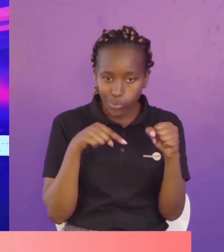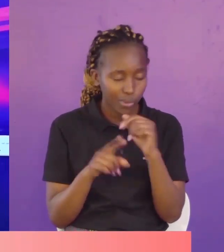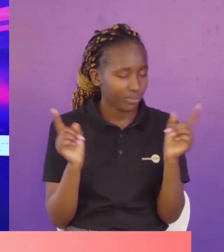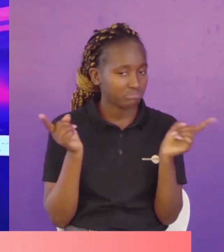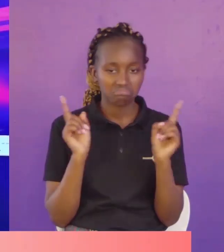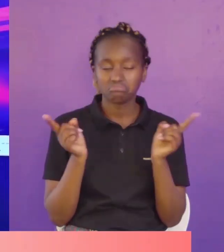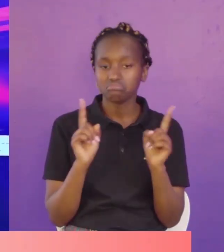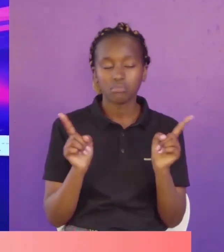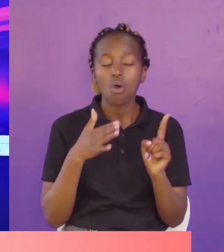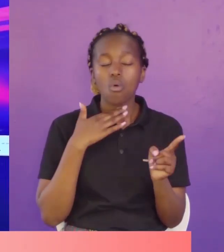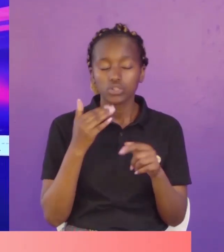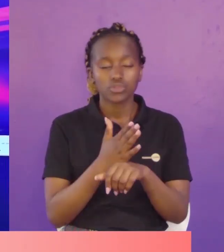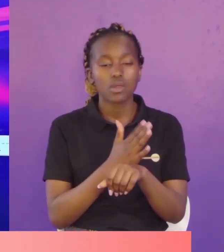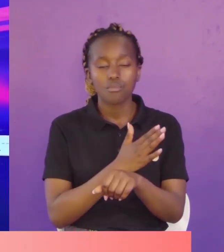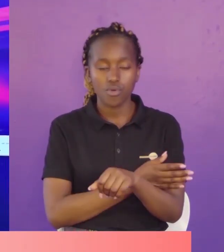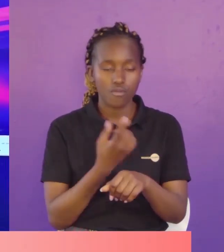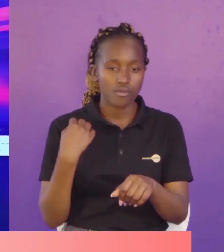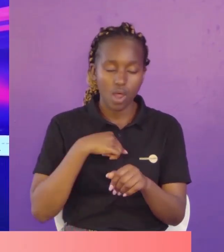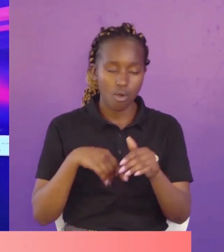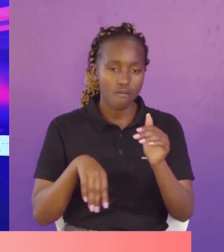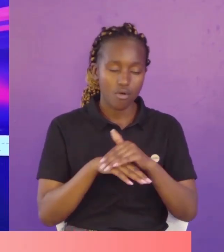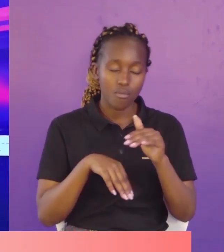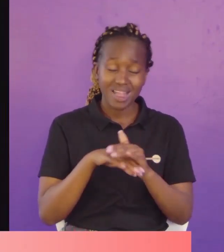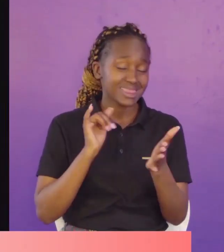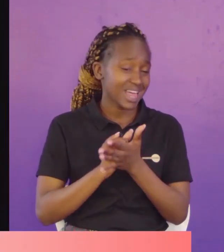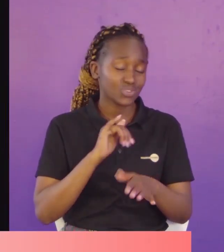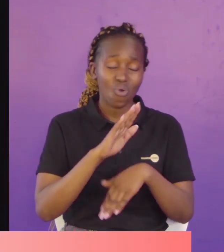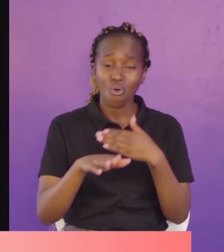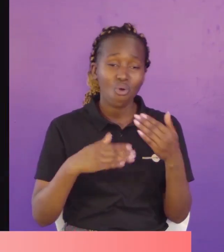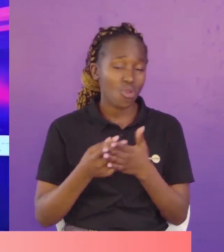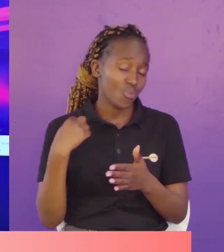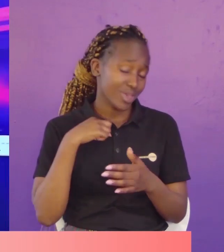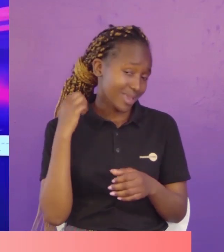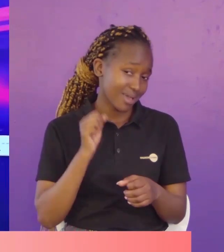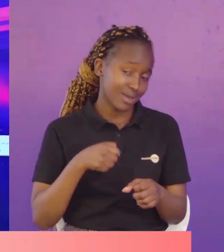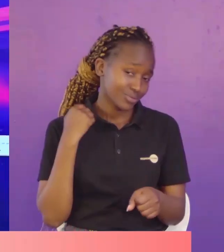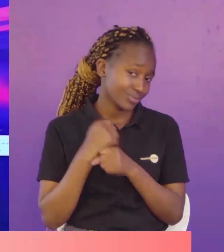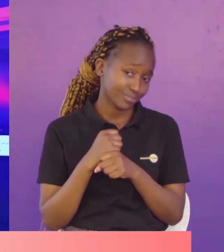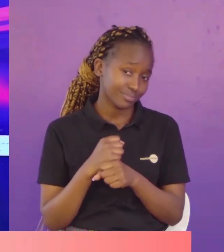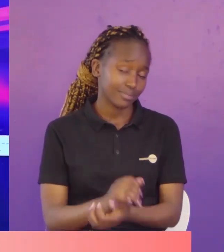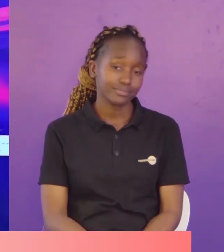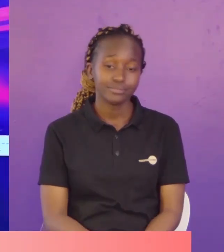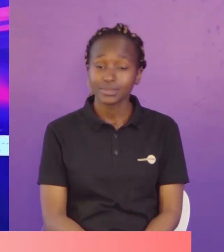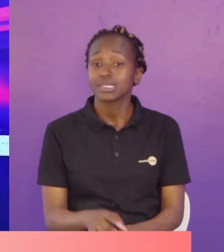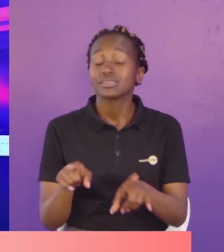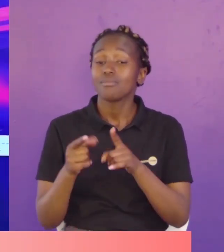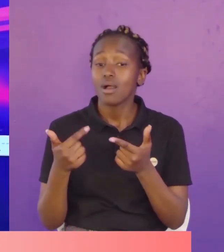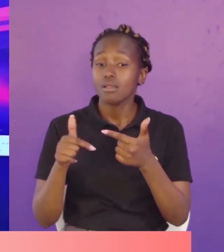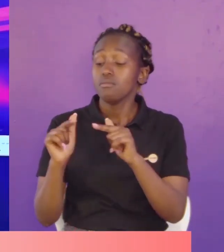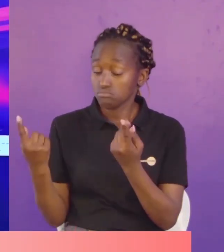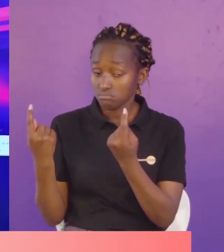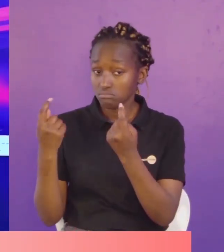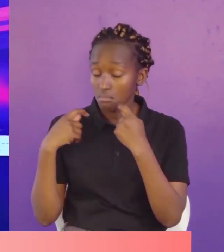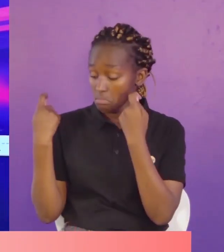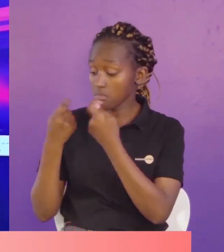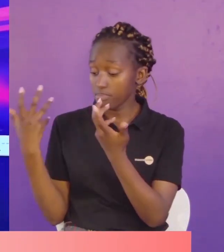Just to improve our football, and especially the blending of those players, because this is the same squad that we